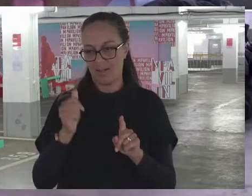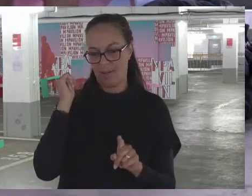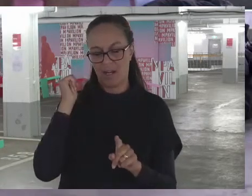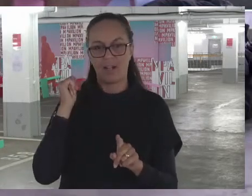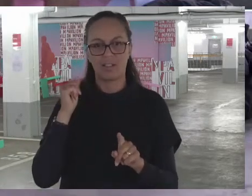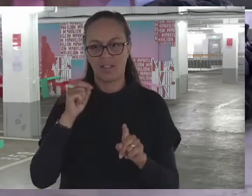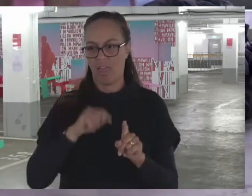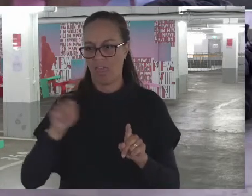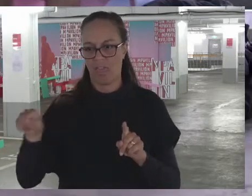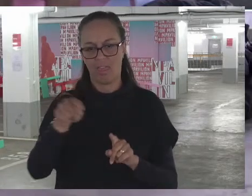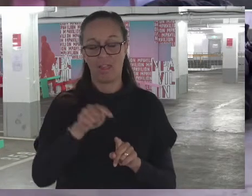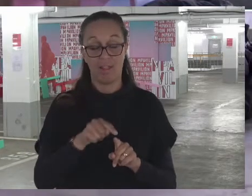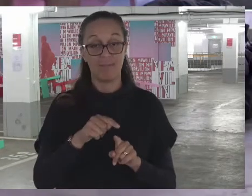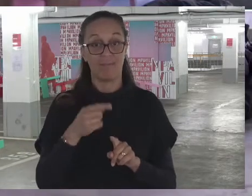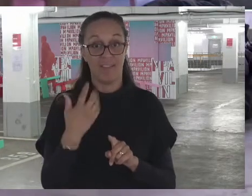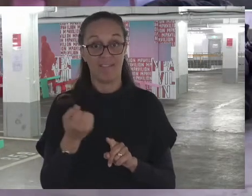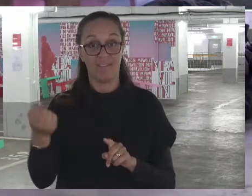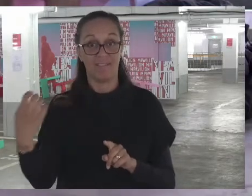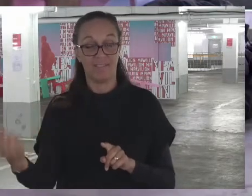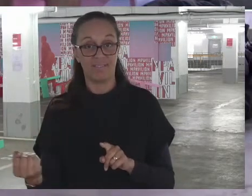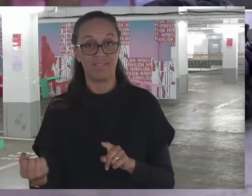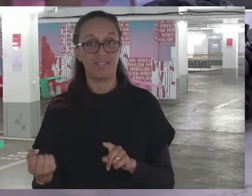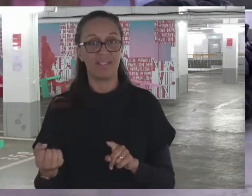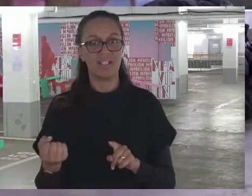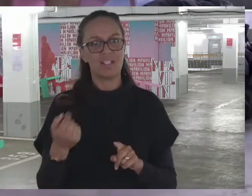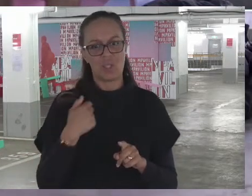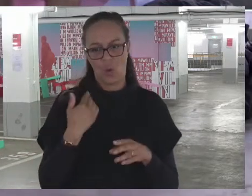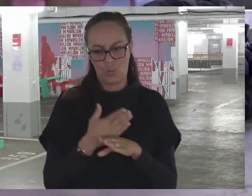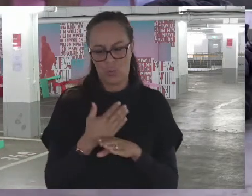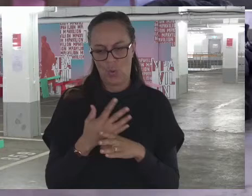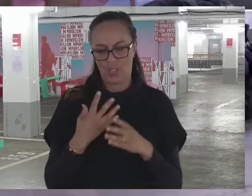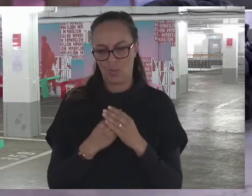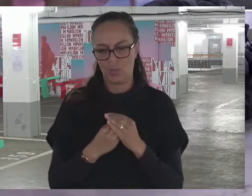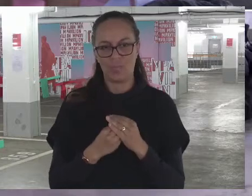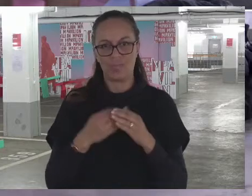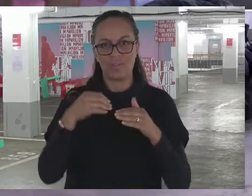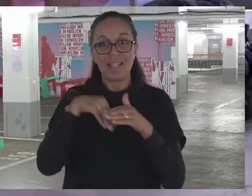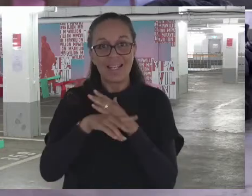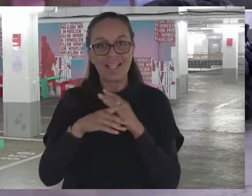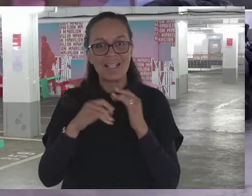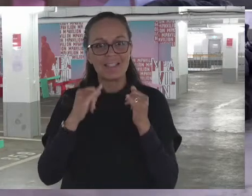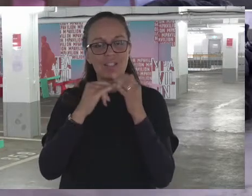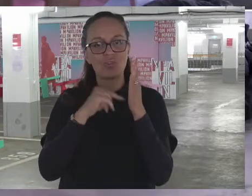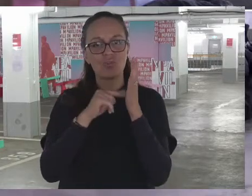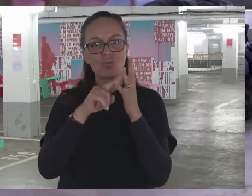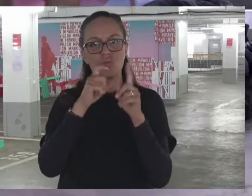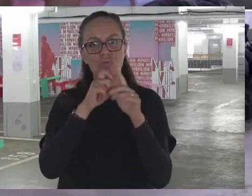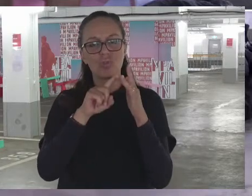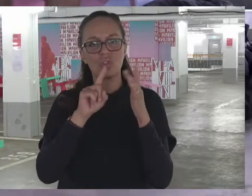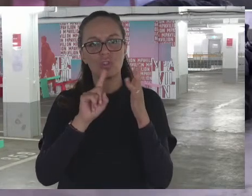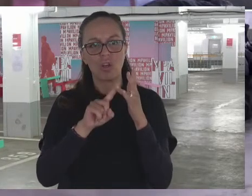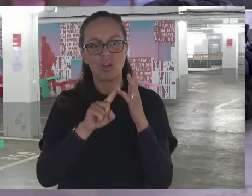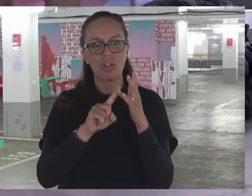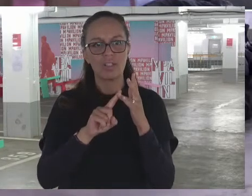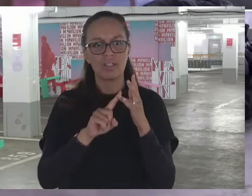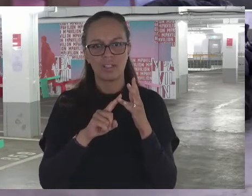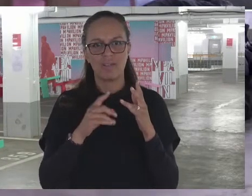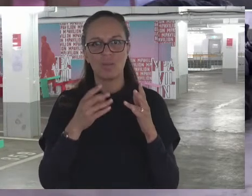So, I was working with a little maquette in the studio that was, a 1